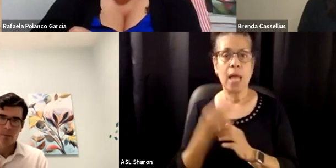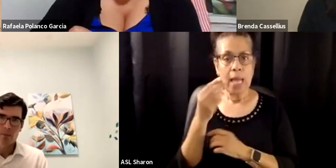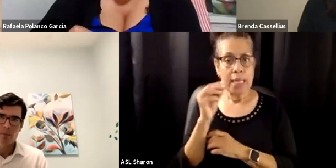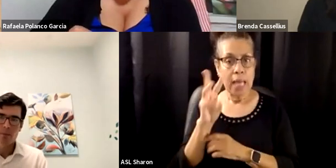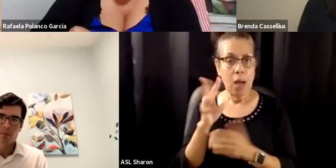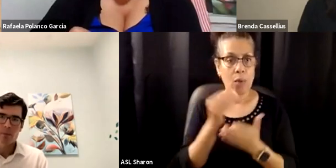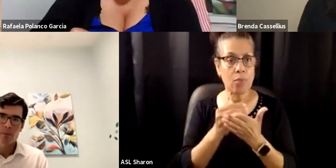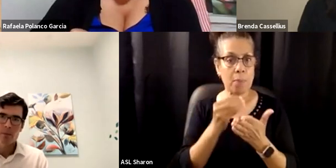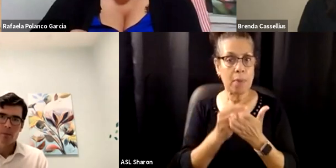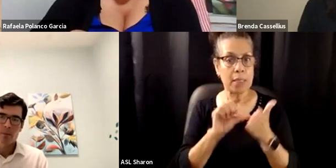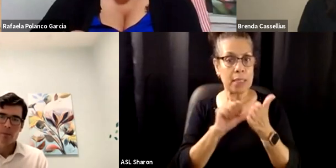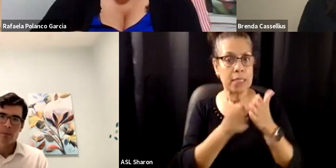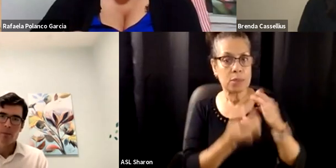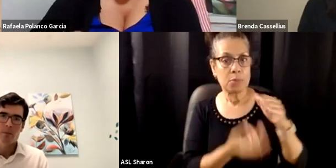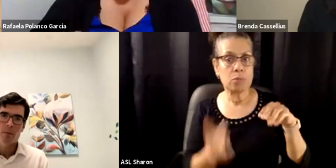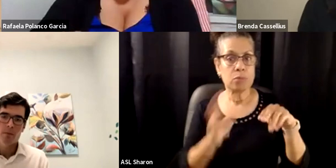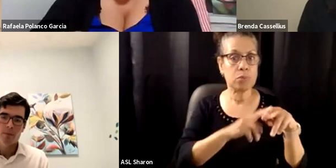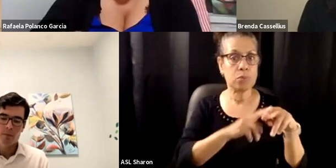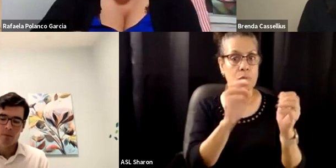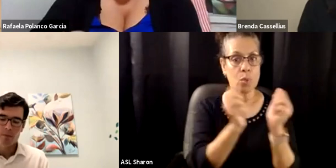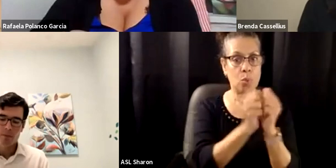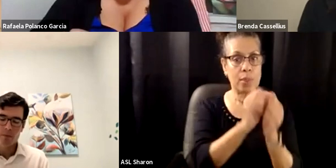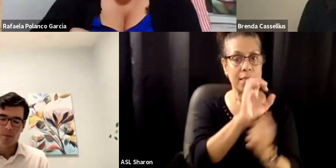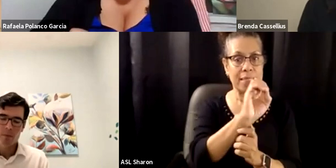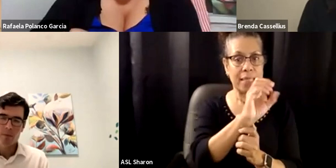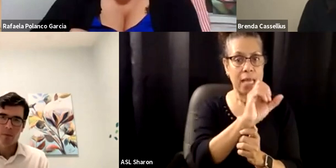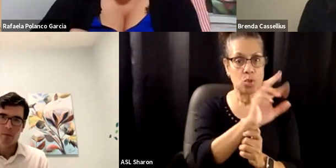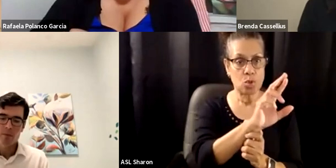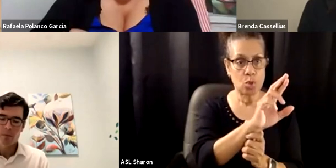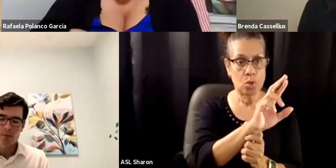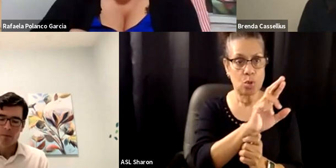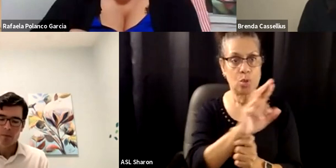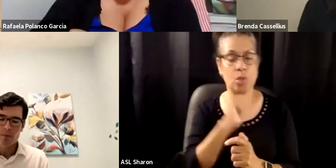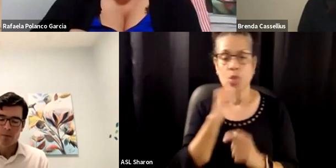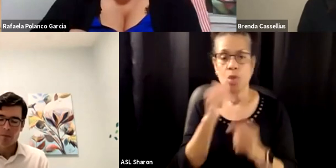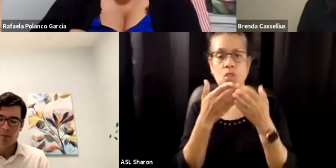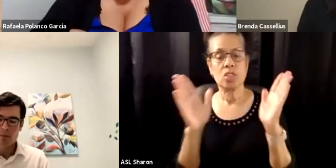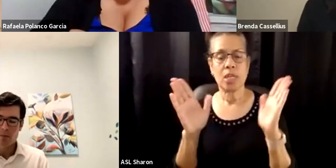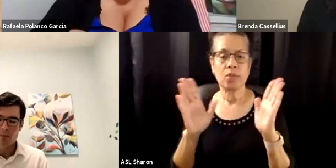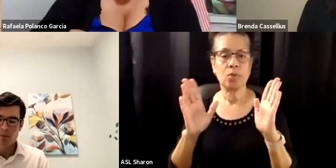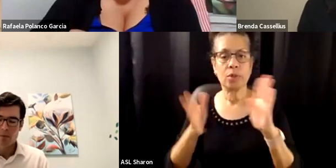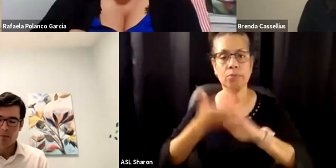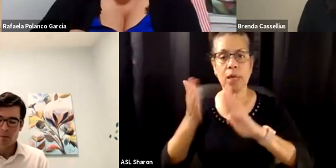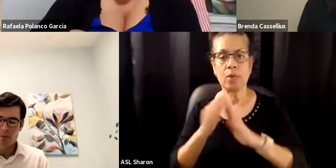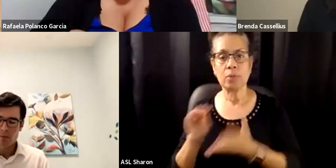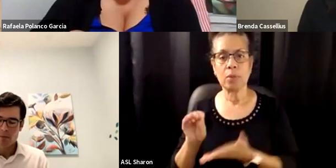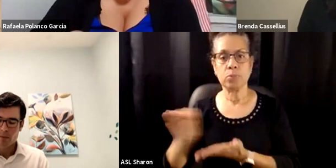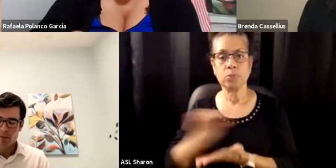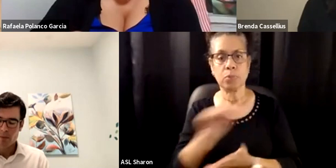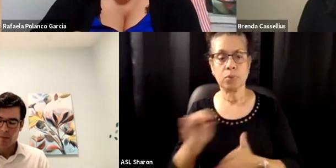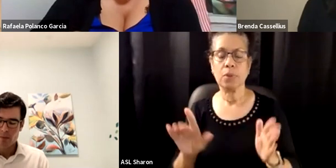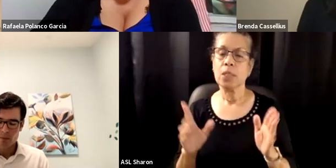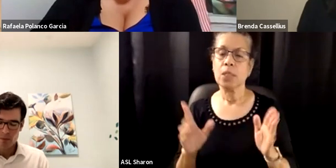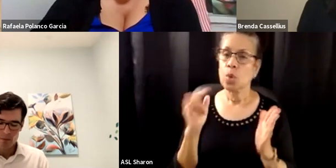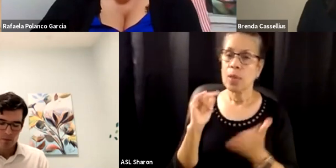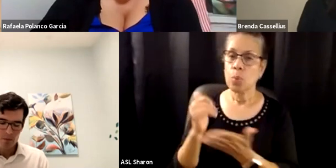enhanced with esser versus perhaps moving um general operative money around uh so i it would just